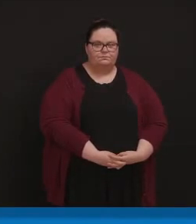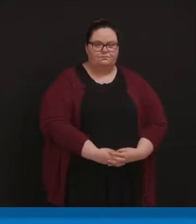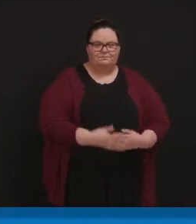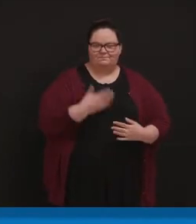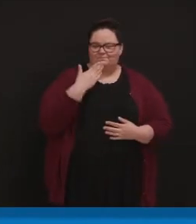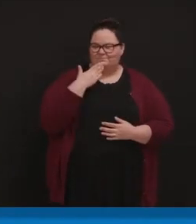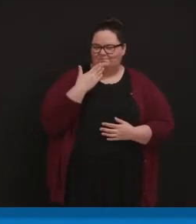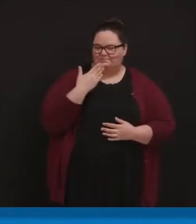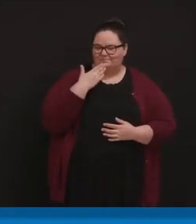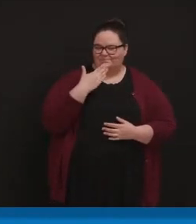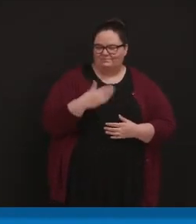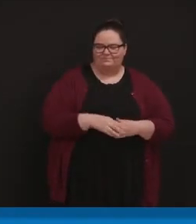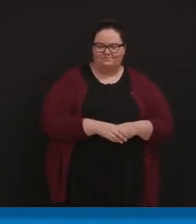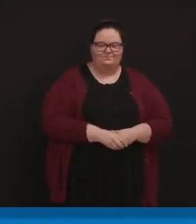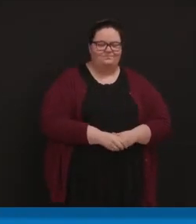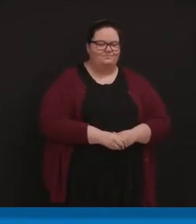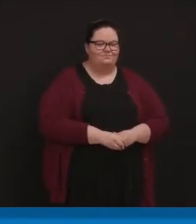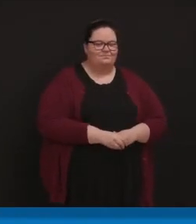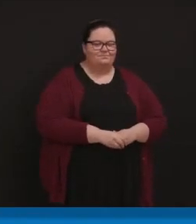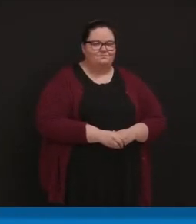Thank you, Bruce.